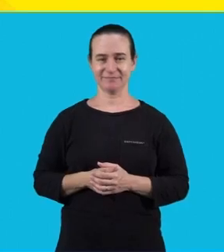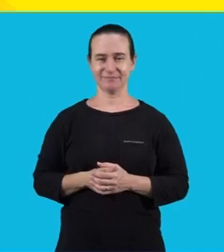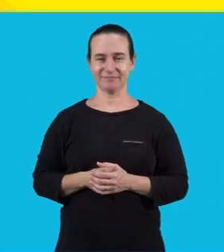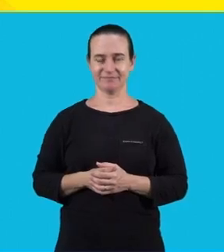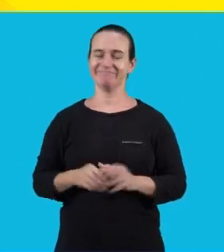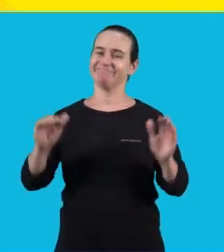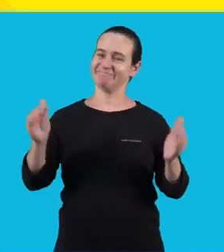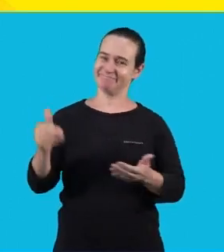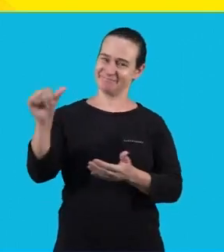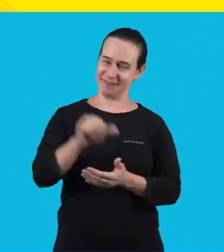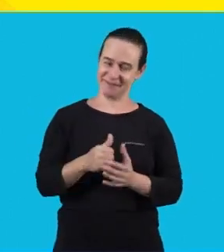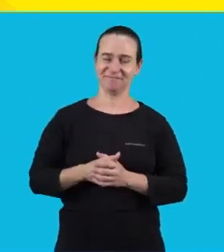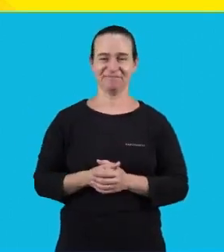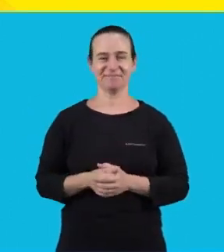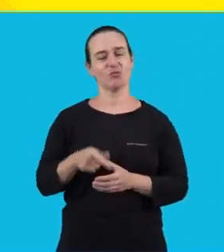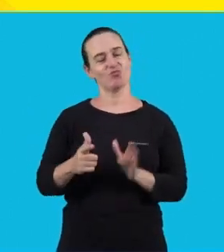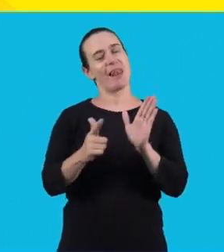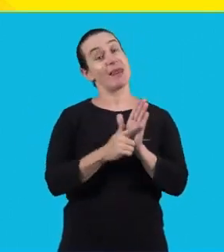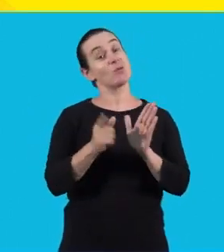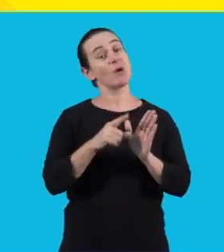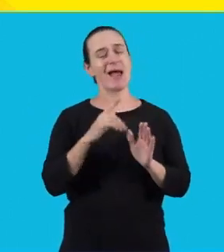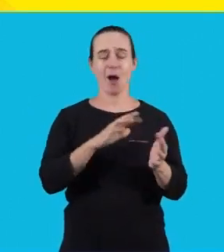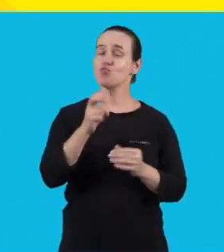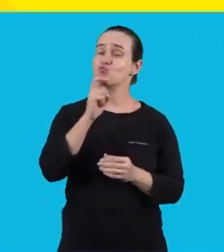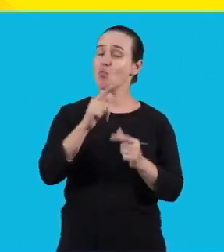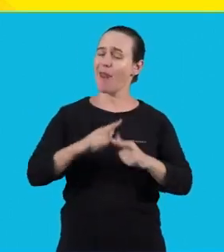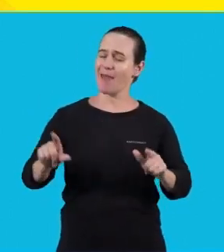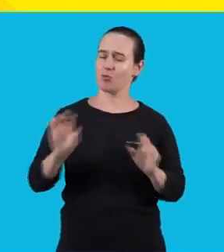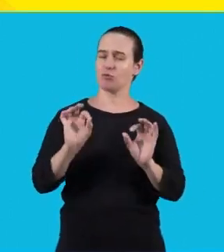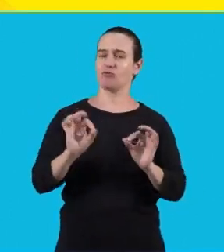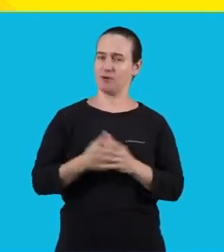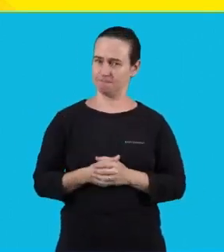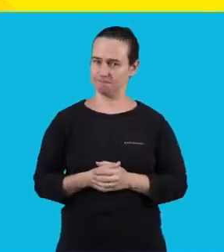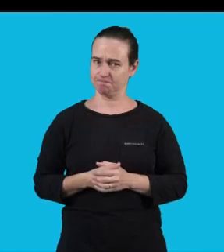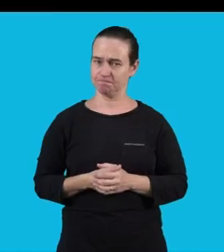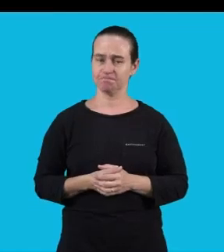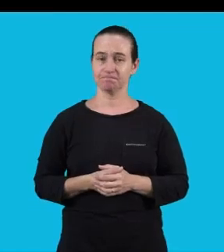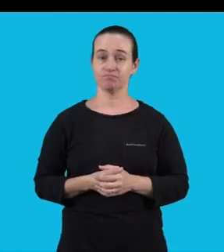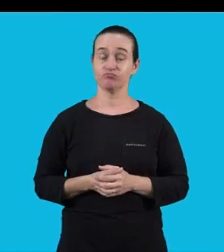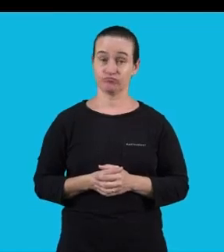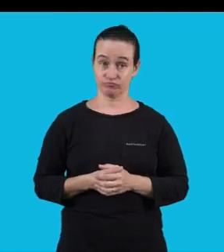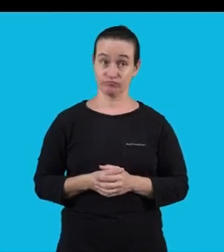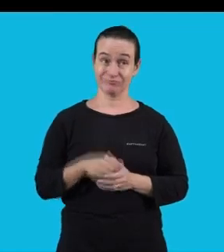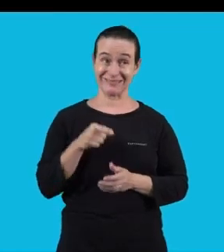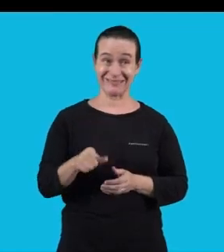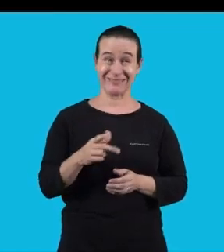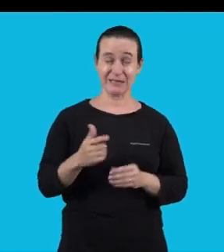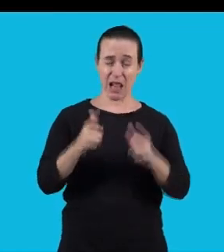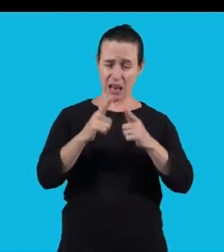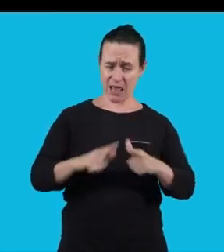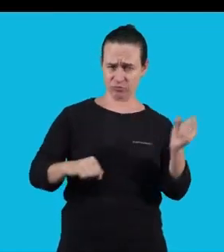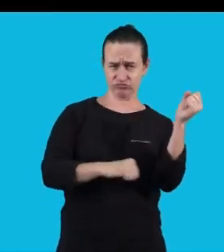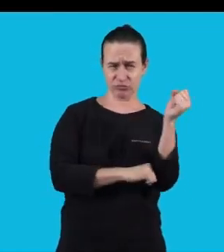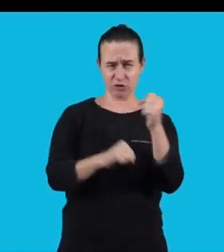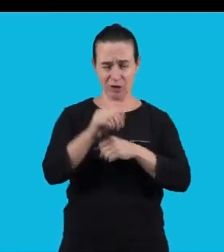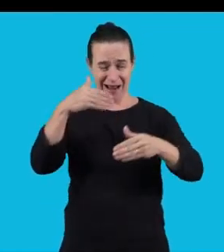Welcome back, grade 12s, to this lesson on using language correctly. In the curriculum scope, language structures and conventions fall under reading